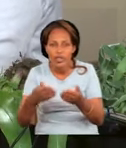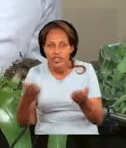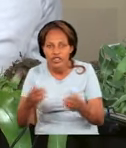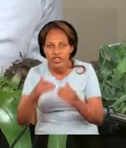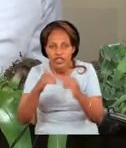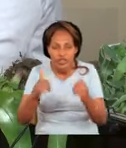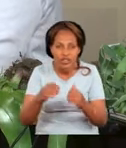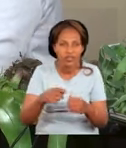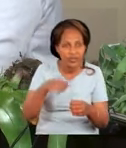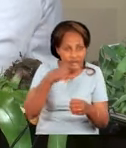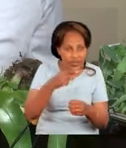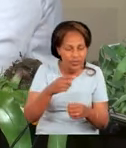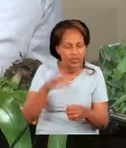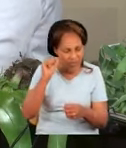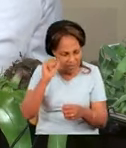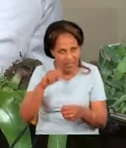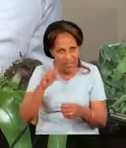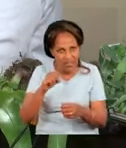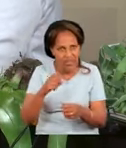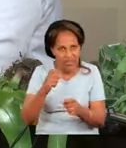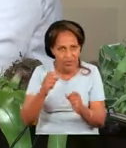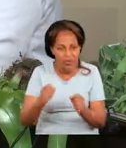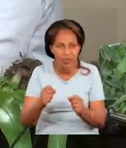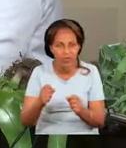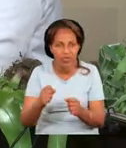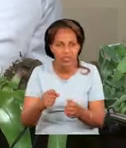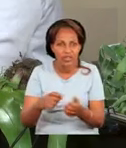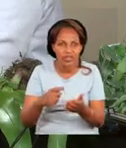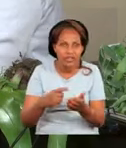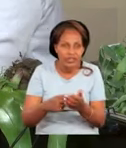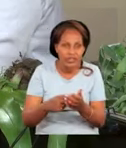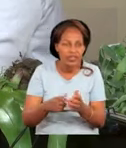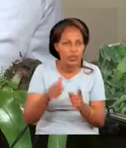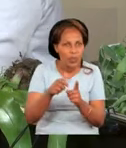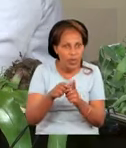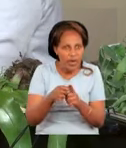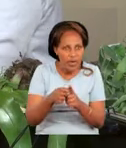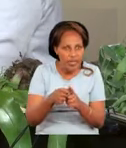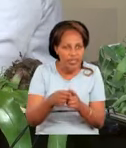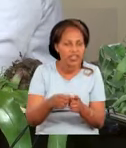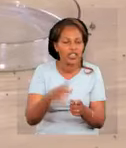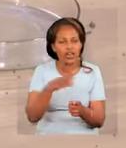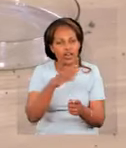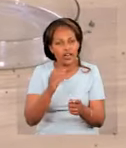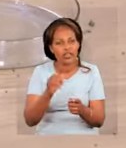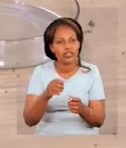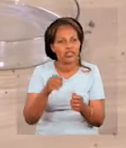sir. They are the beans and the chickpeas.